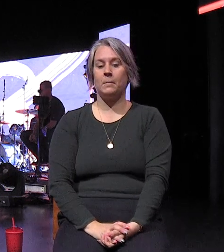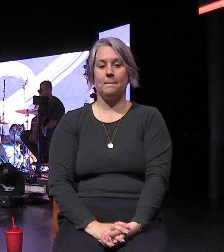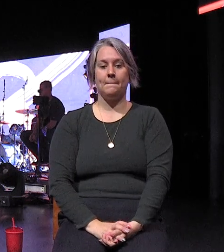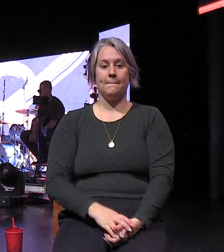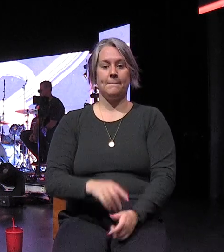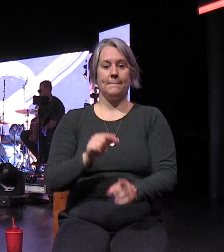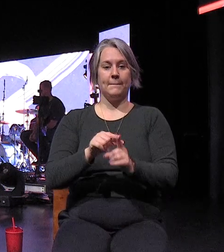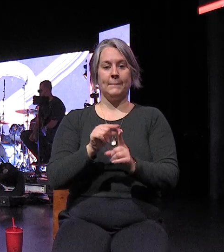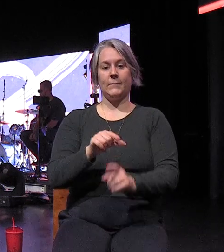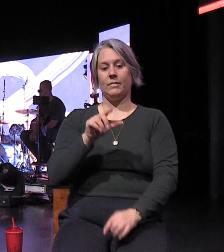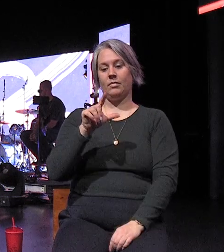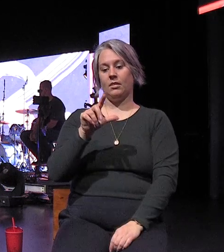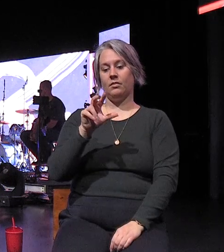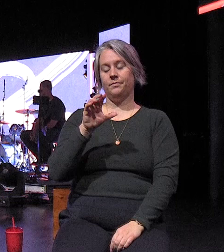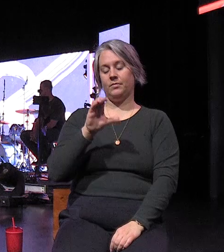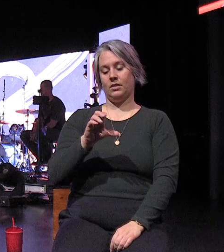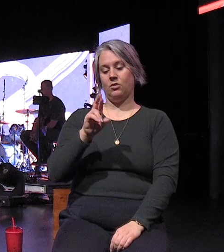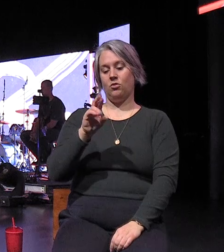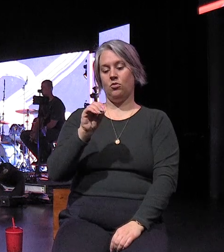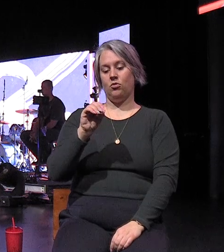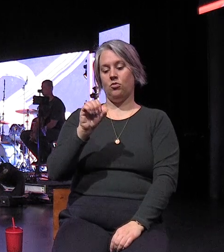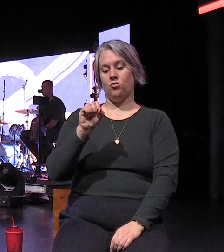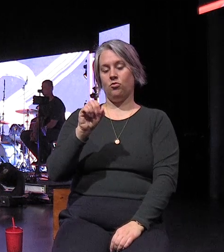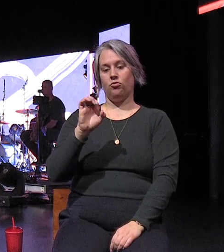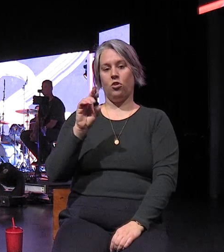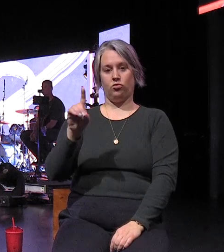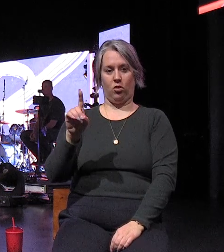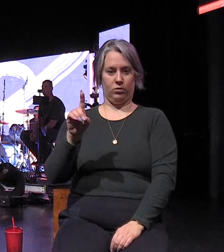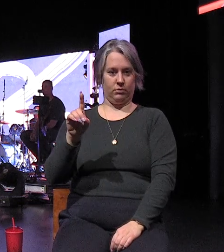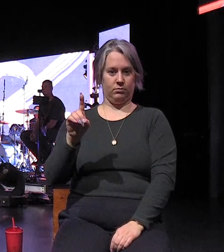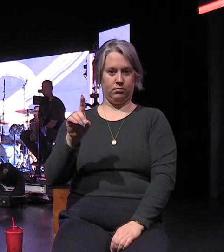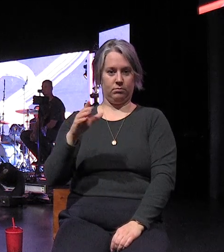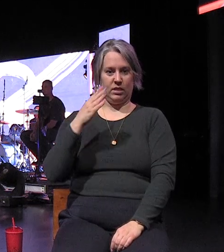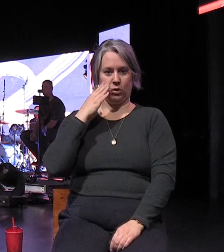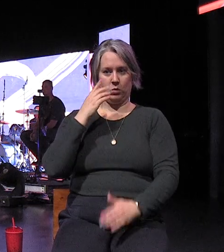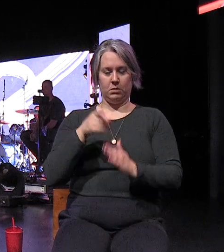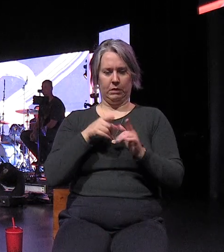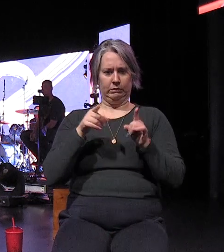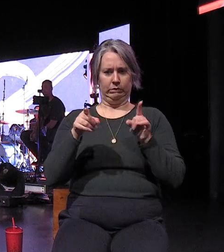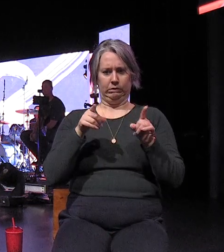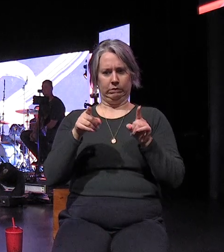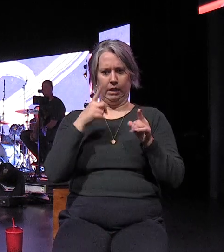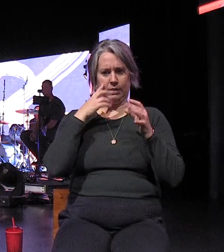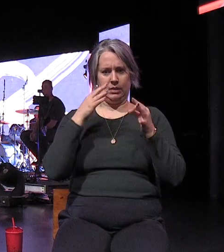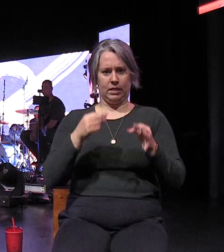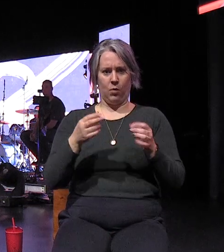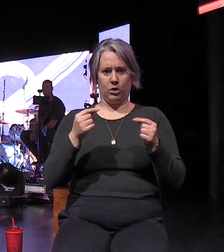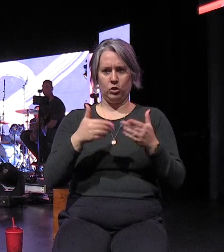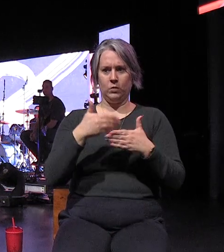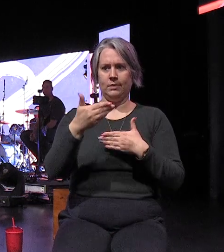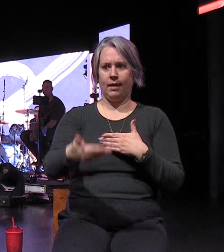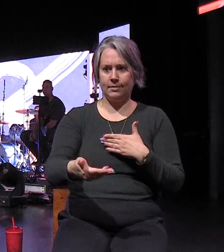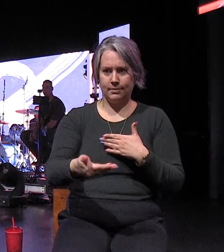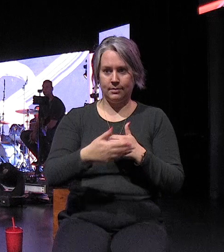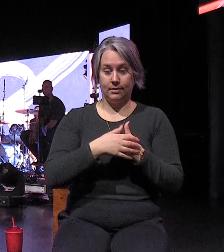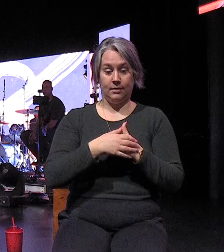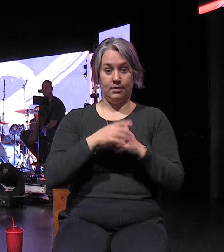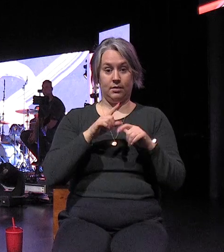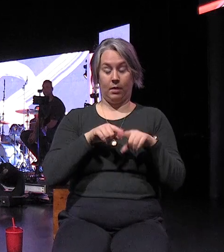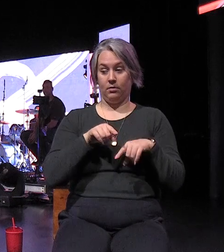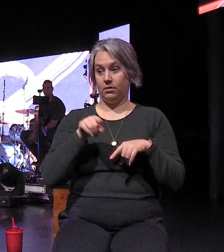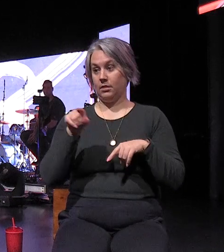Crossroad. We're talking about crossroads, those places in our lives where we have a choice to make. And depending on which way we